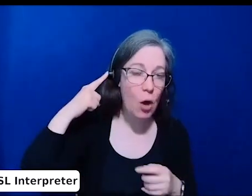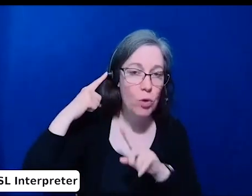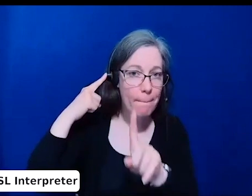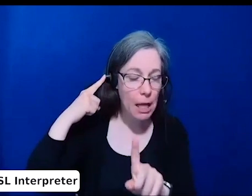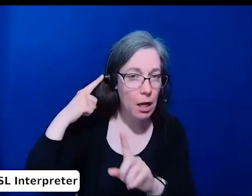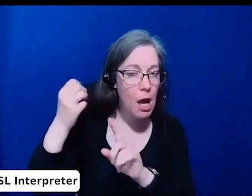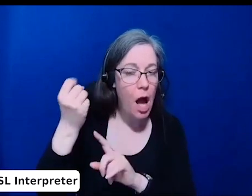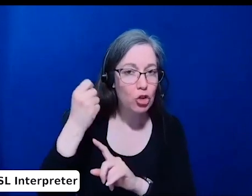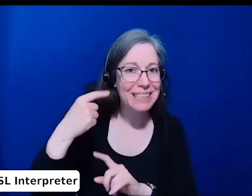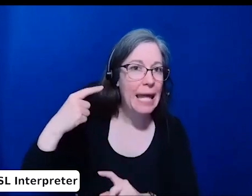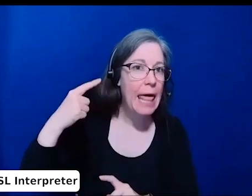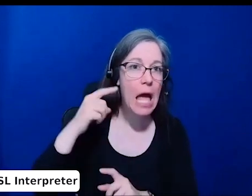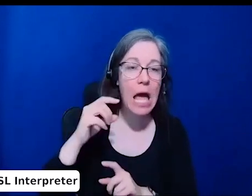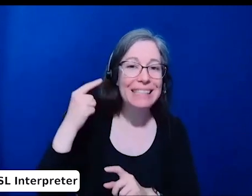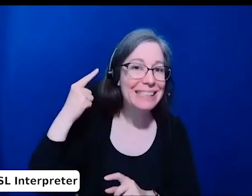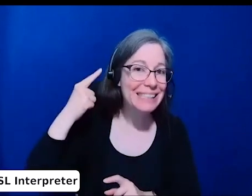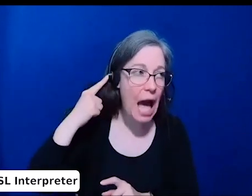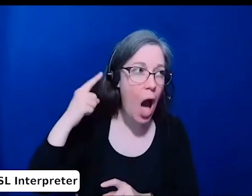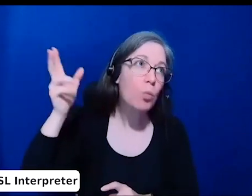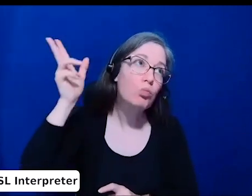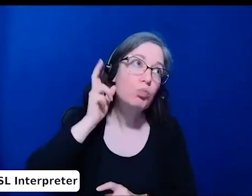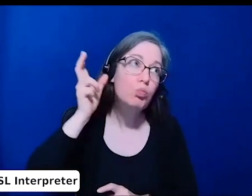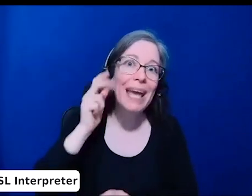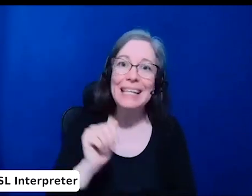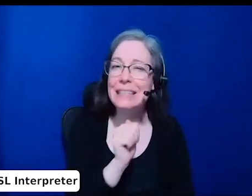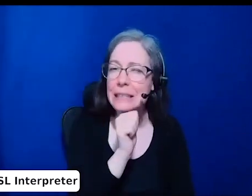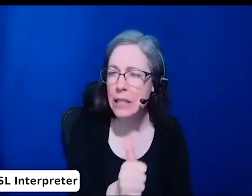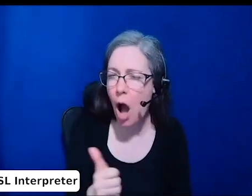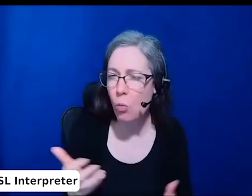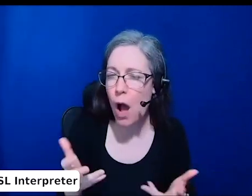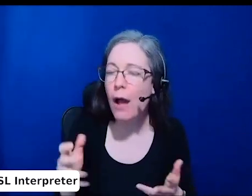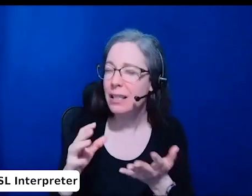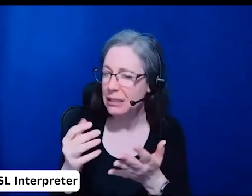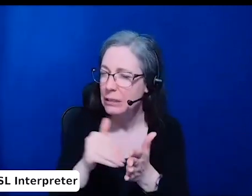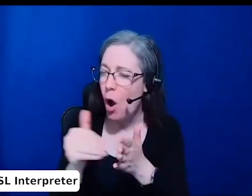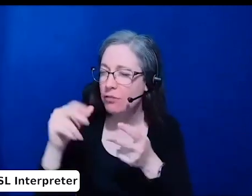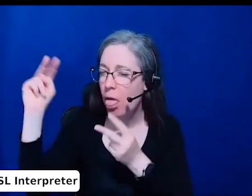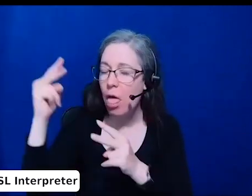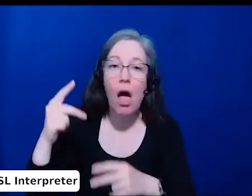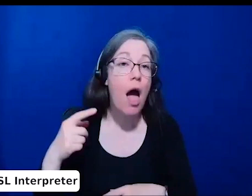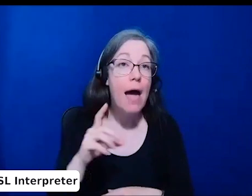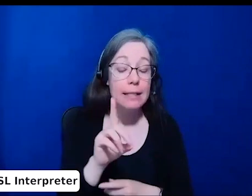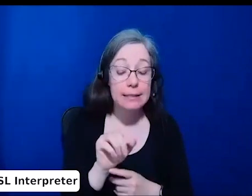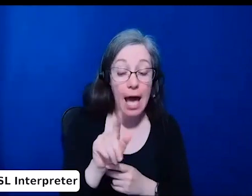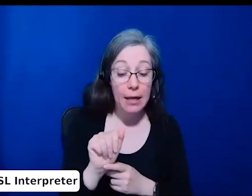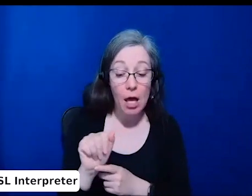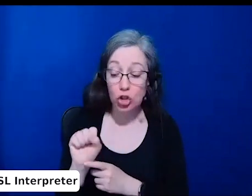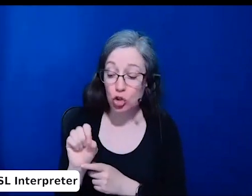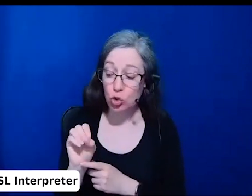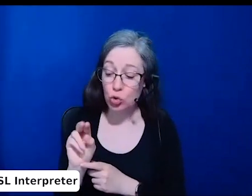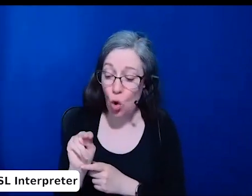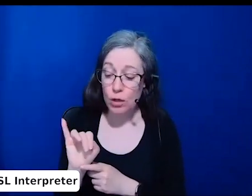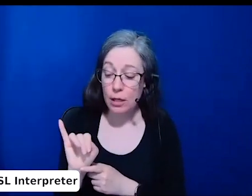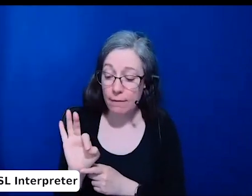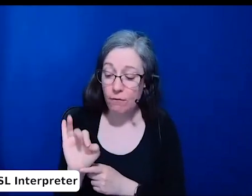is sonification not? And this is one of the most common misconceptions we come across. Data sonification isn't literally a